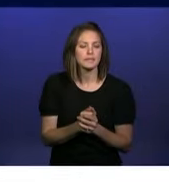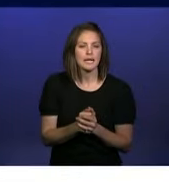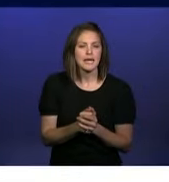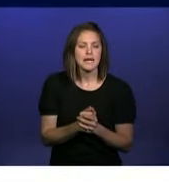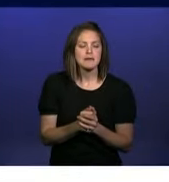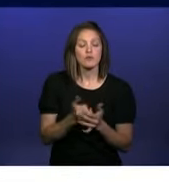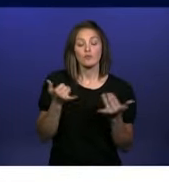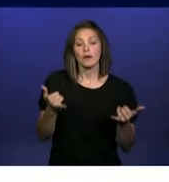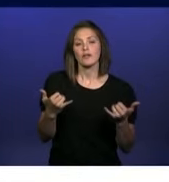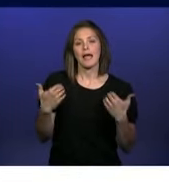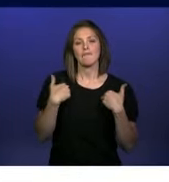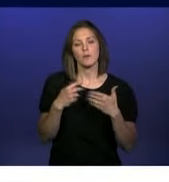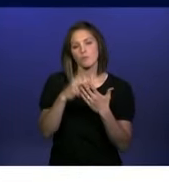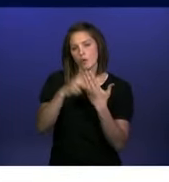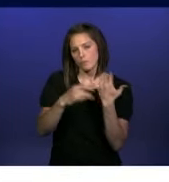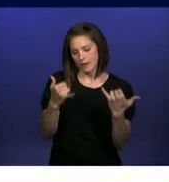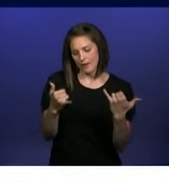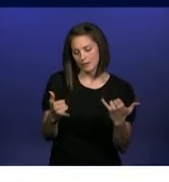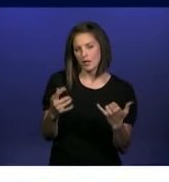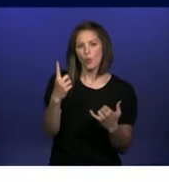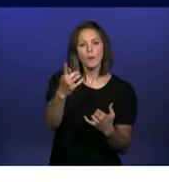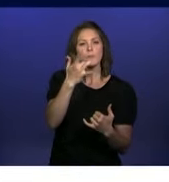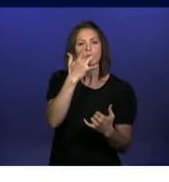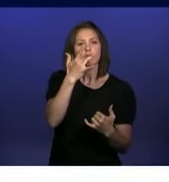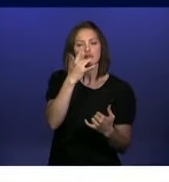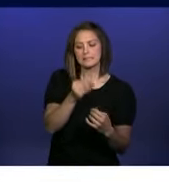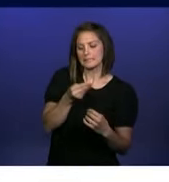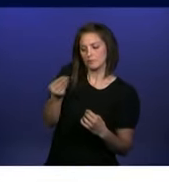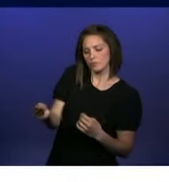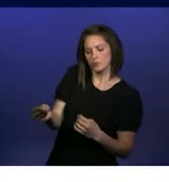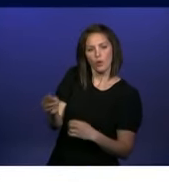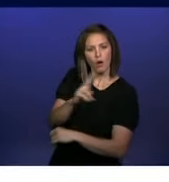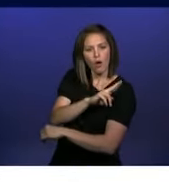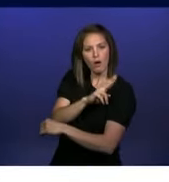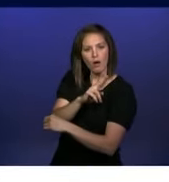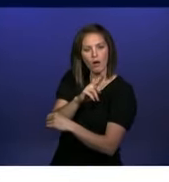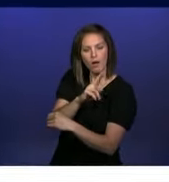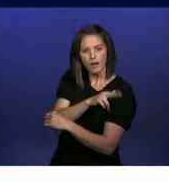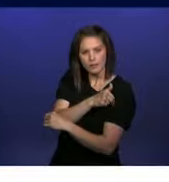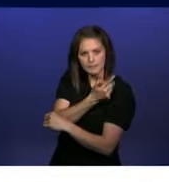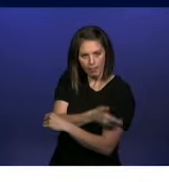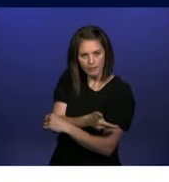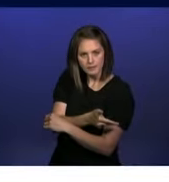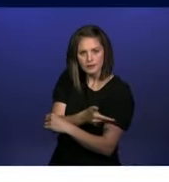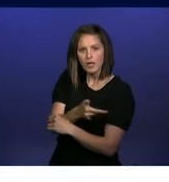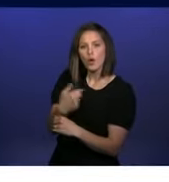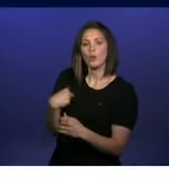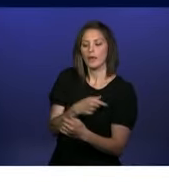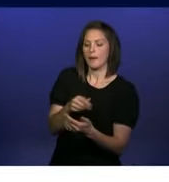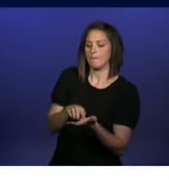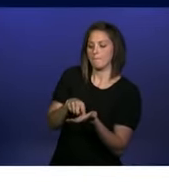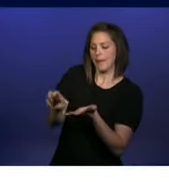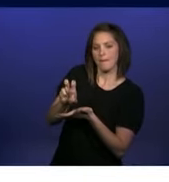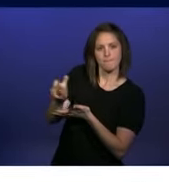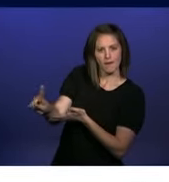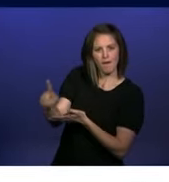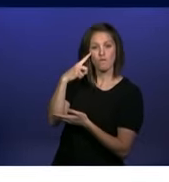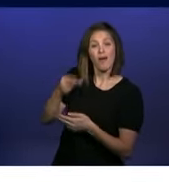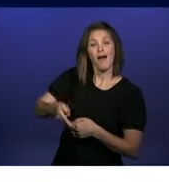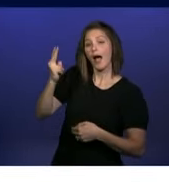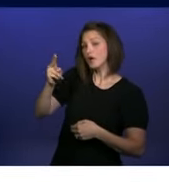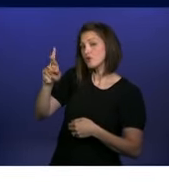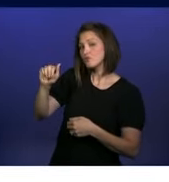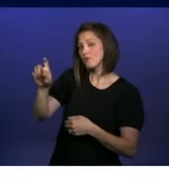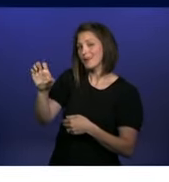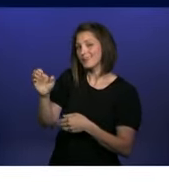program right now, there is a preference that's given to hospitals and actually reimbursing them at a much higher rate than, say, a